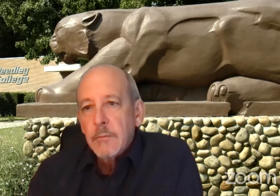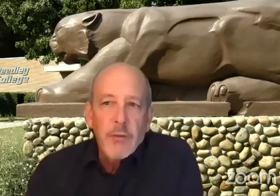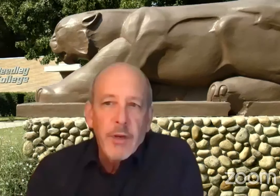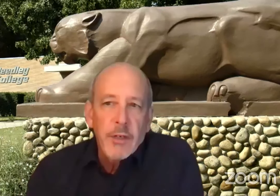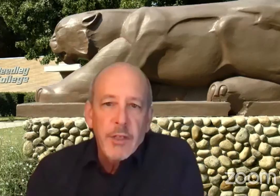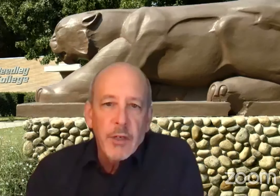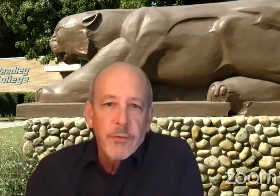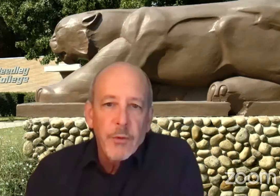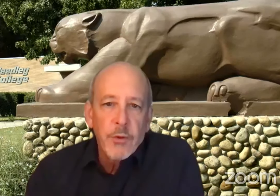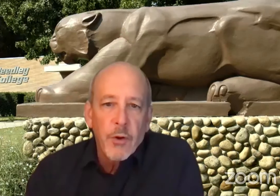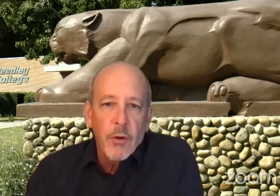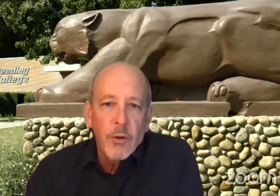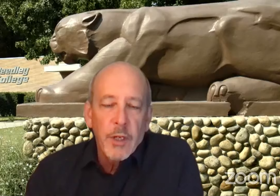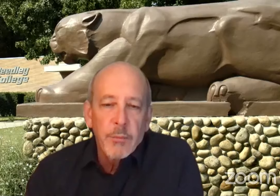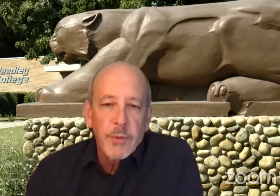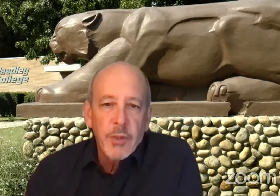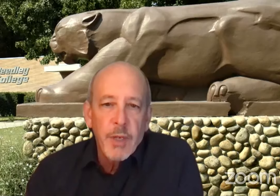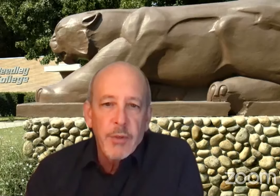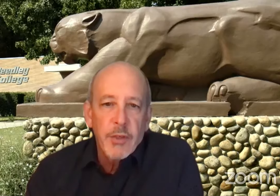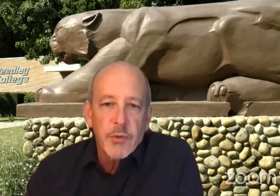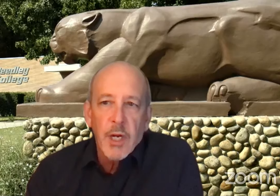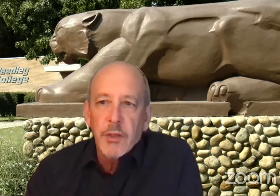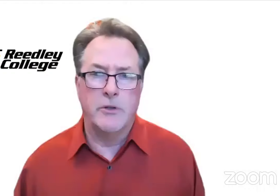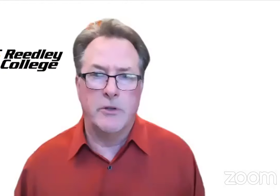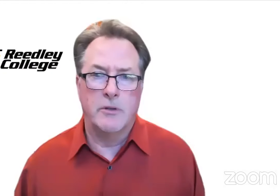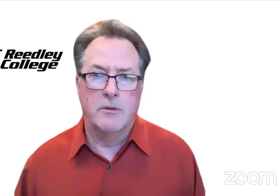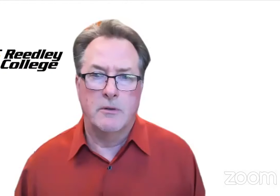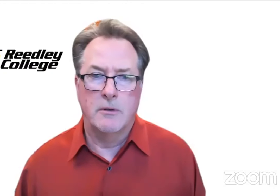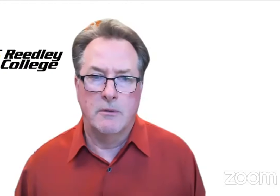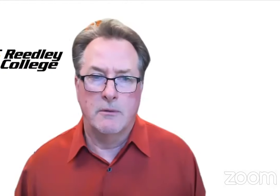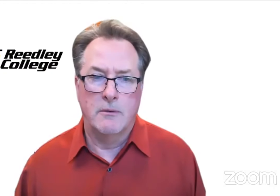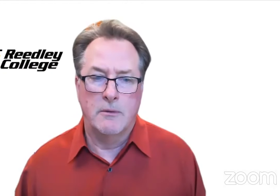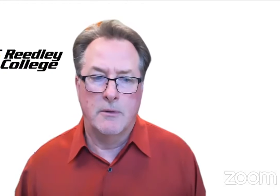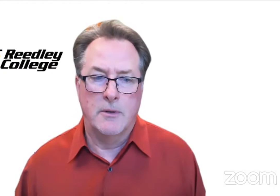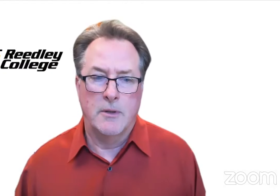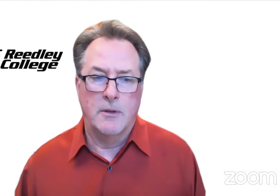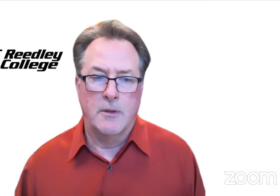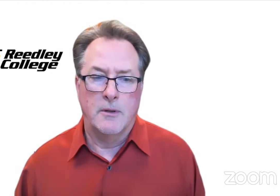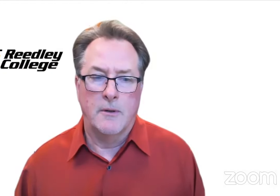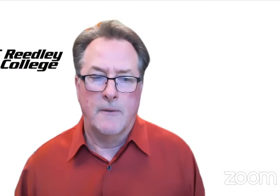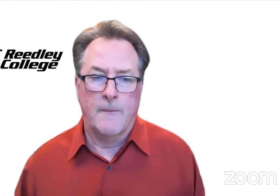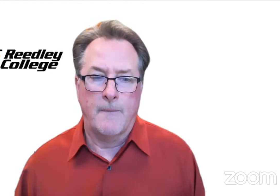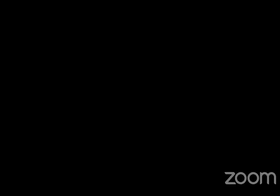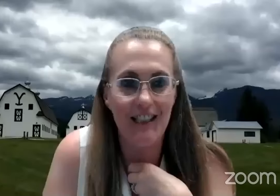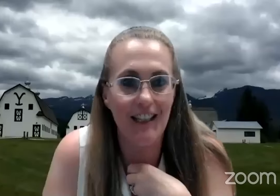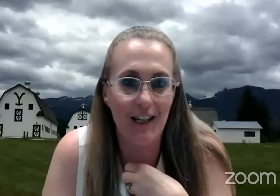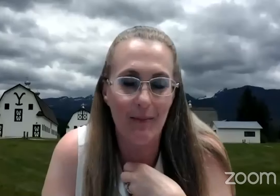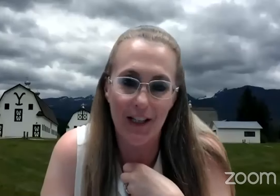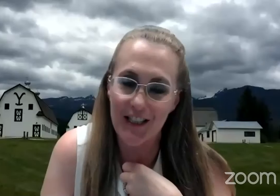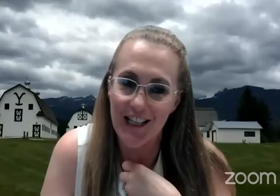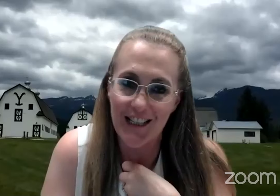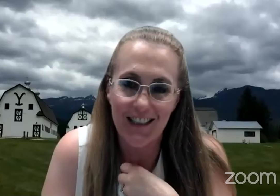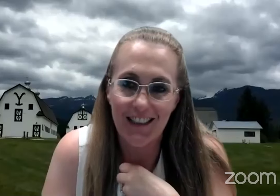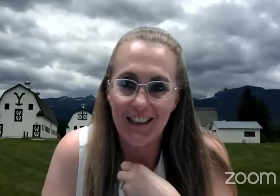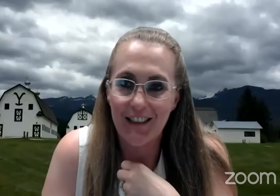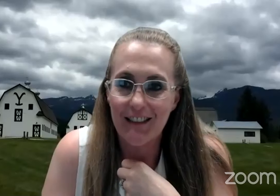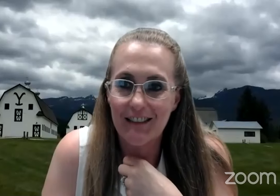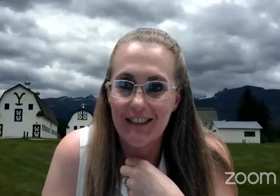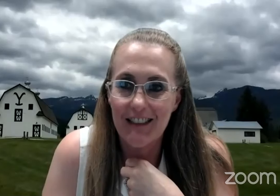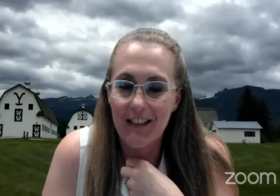She may have had to take a phone call. Well, here she is. Sorry. Yes, I was on the phone. What was the question again? I